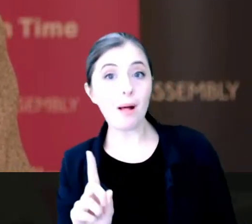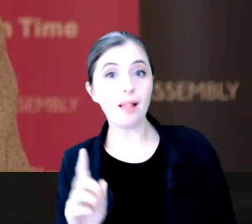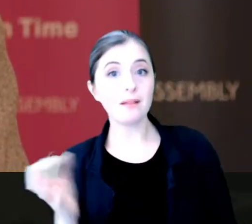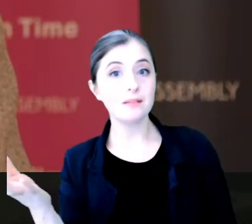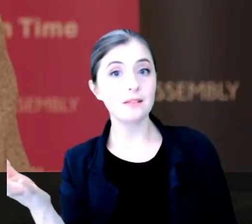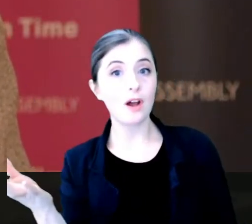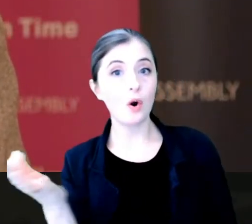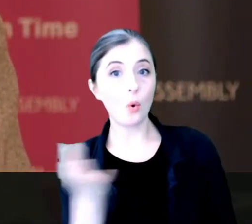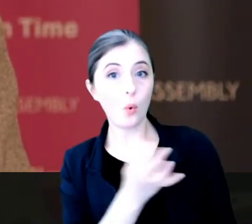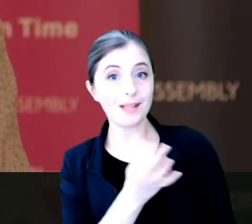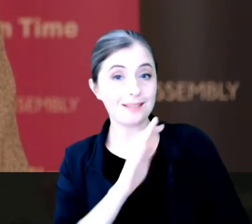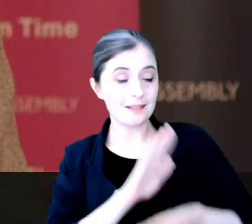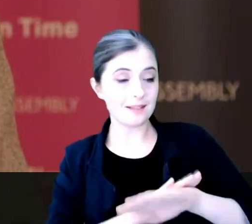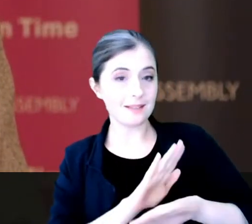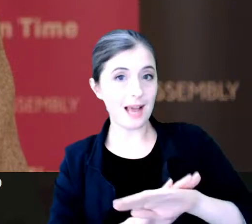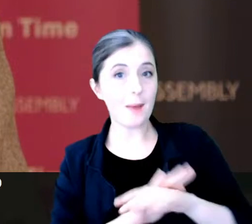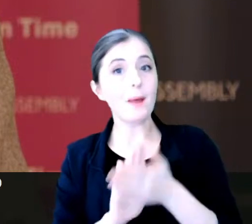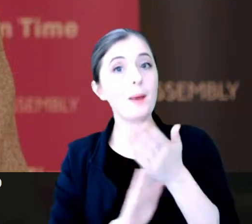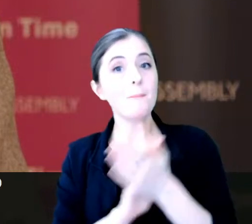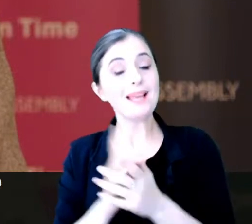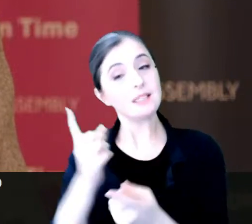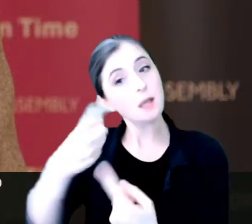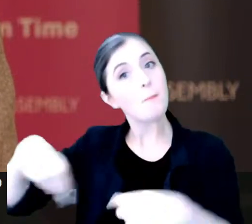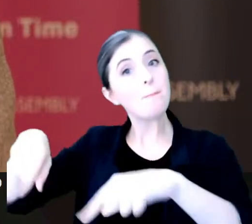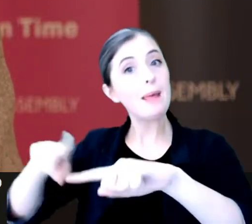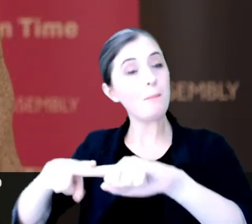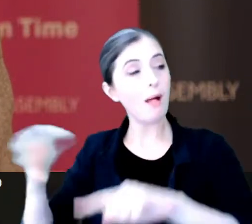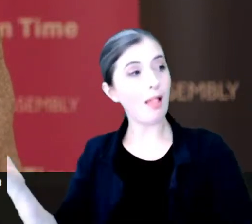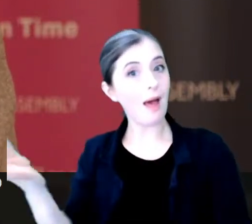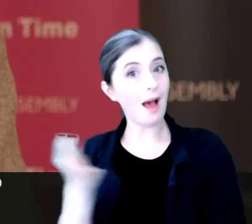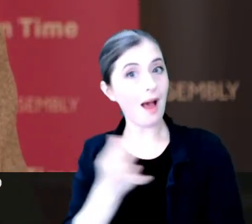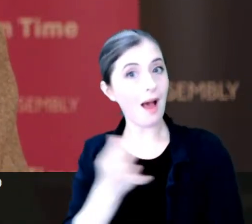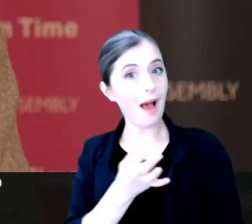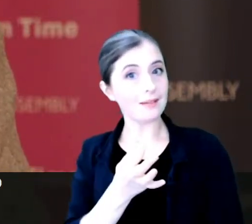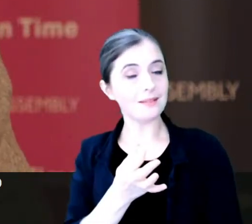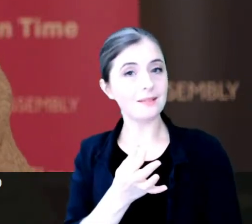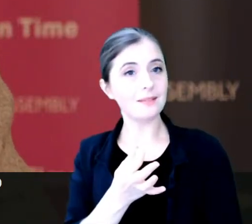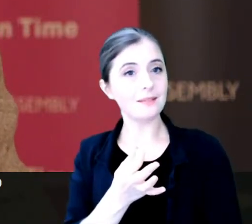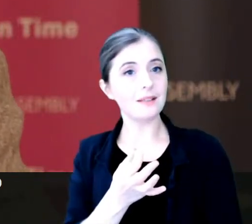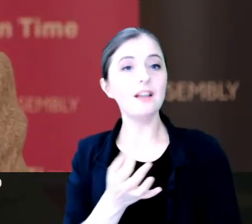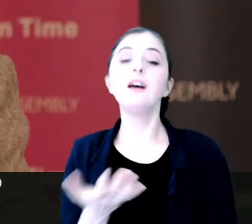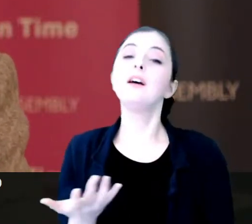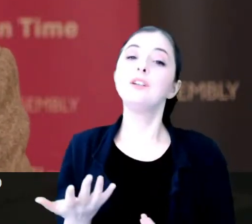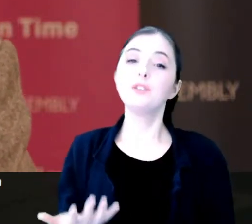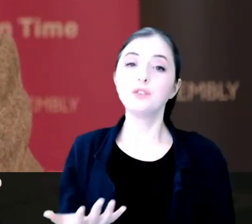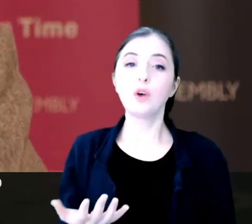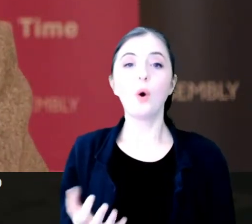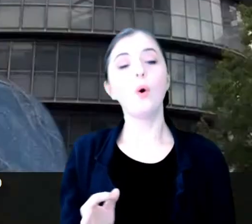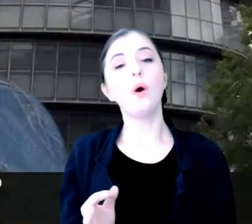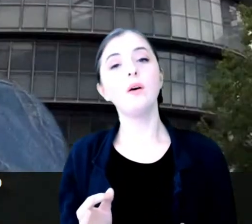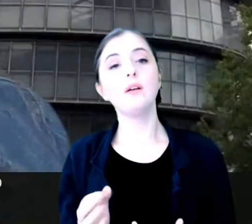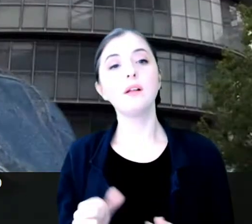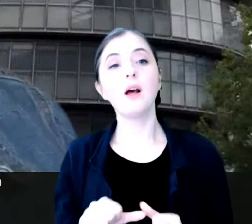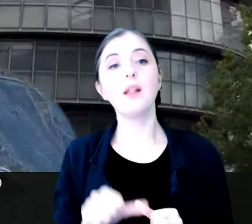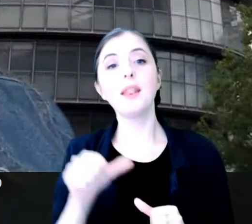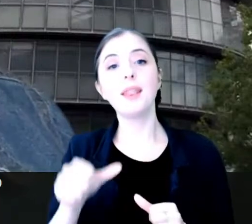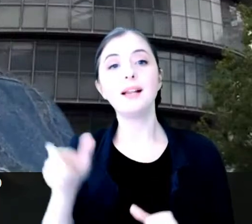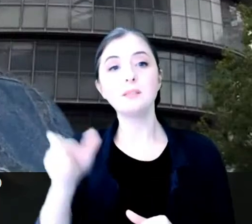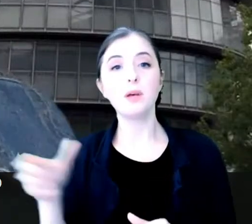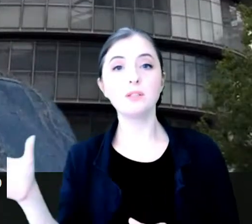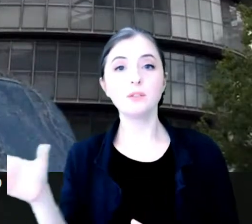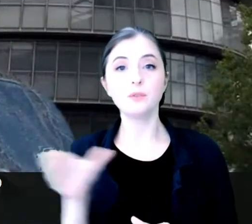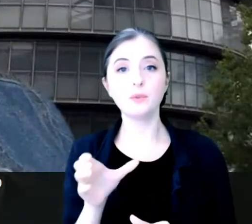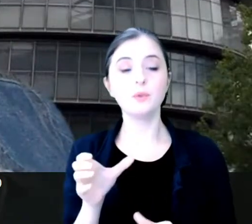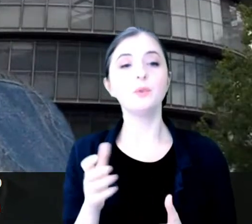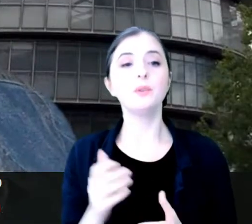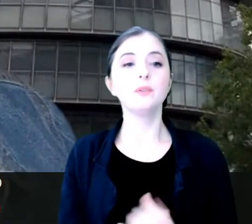Assembly Member Arnold to reply to the question and her comments, please? Yes, Chair, thank you.